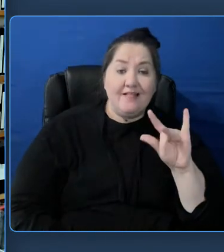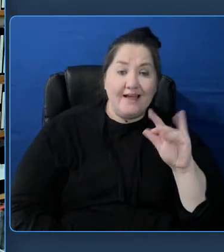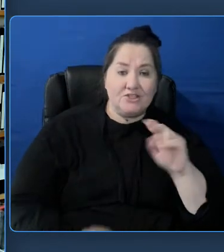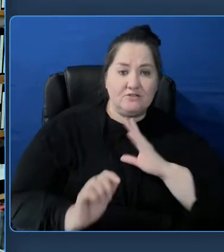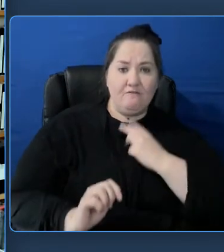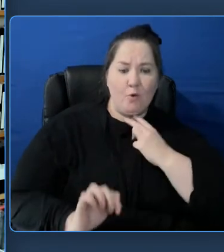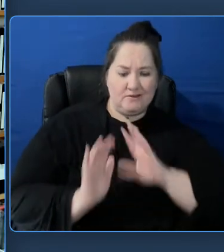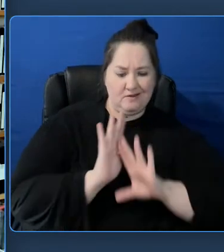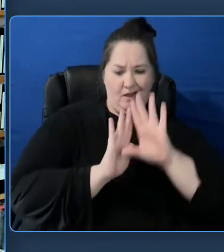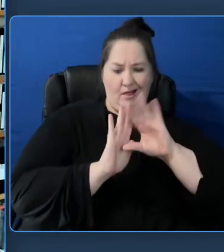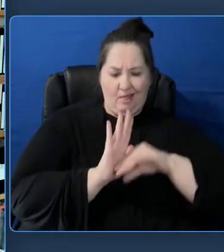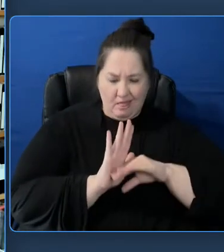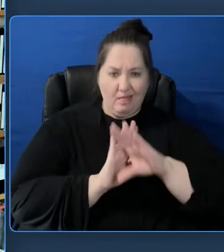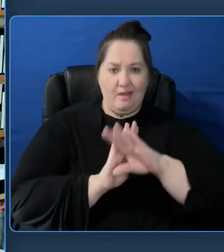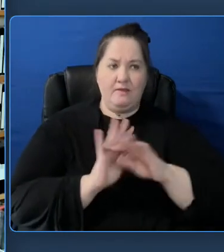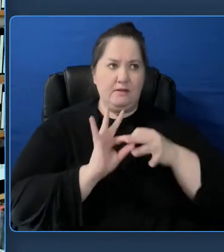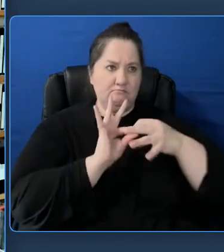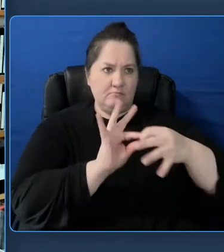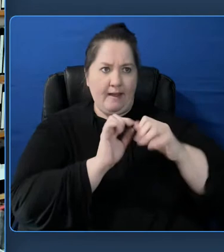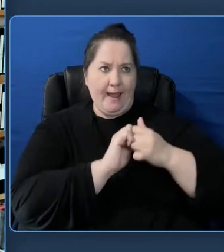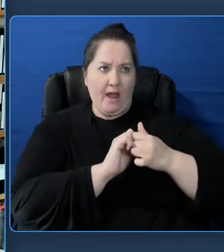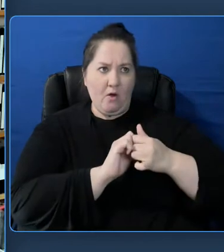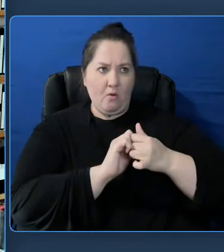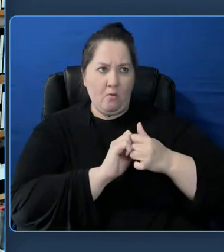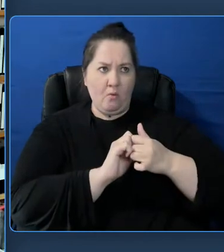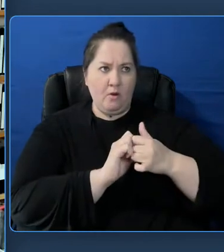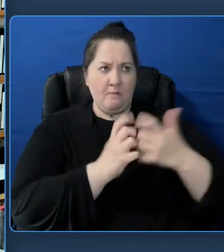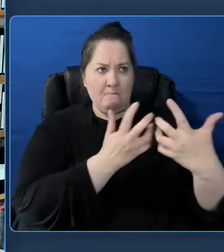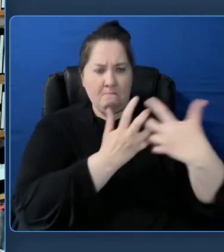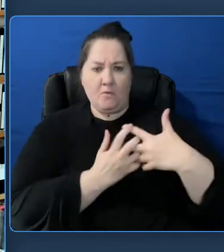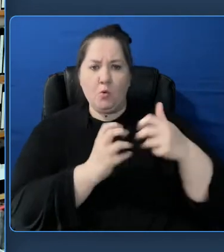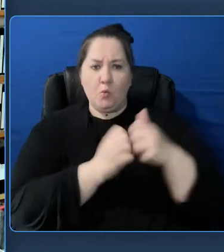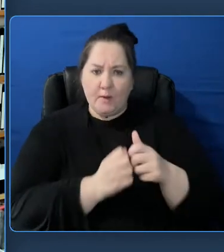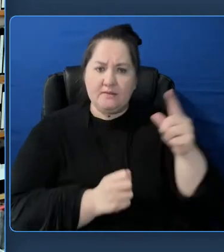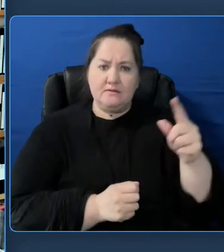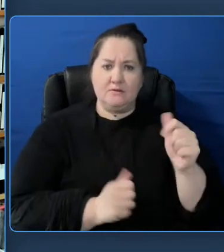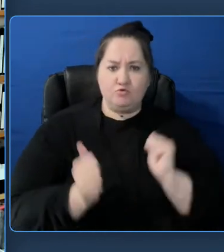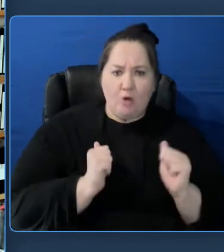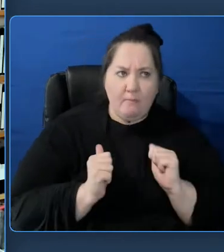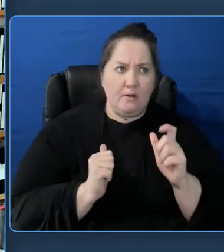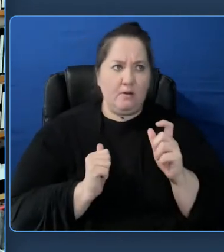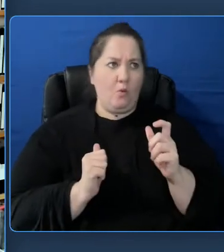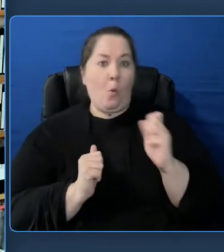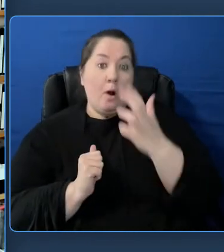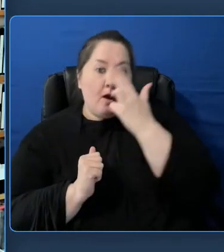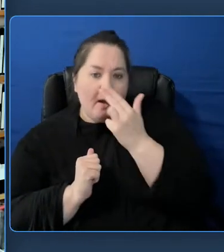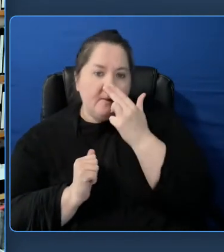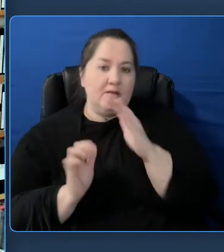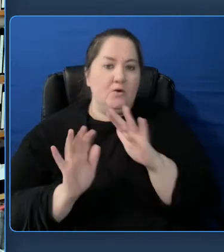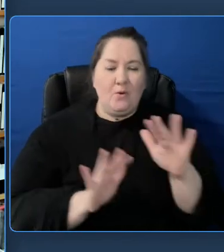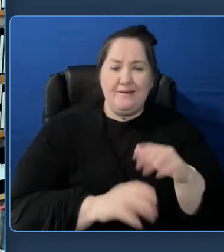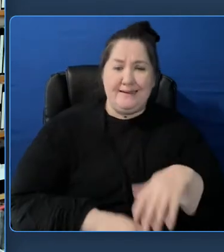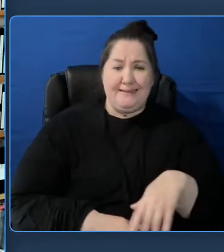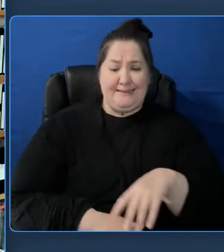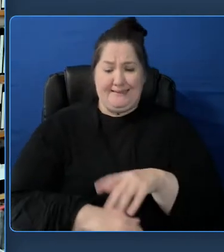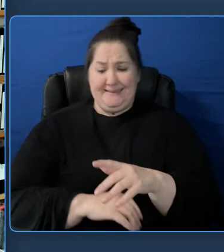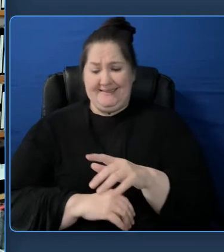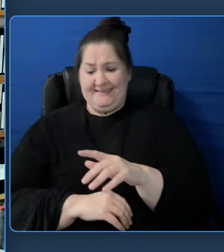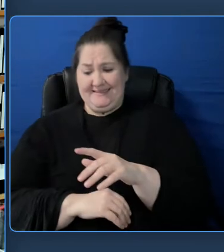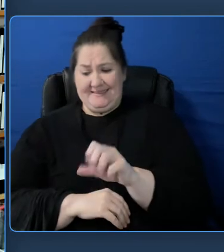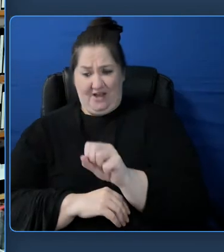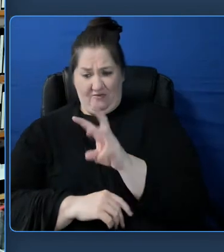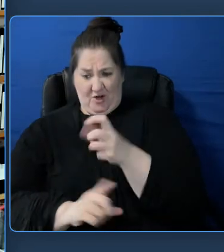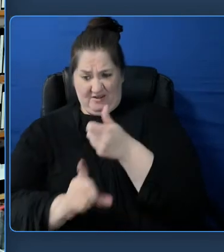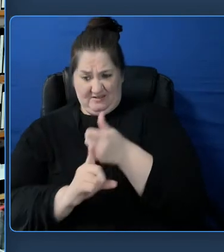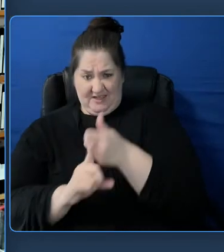that is tied to how the piece is written. I don't know a text-to-speech software that can do that